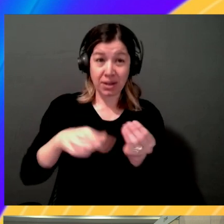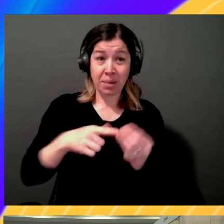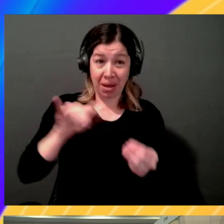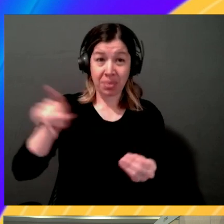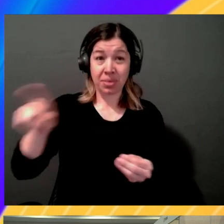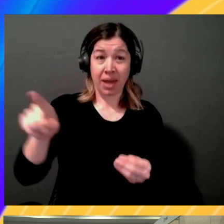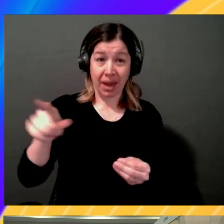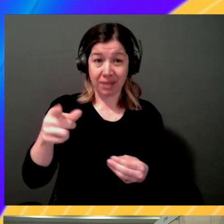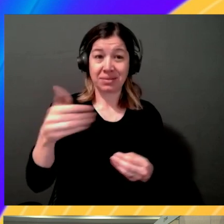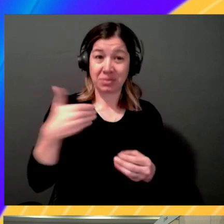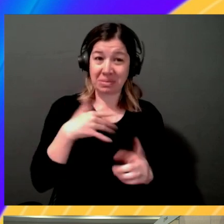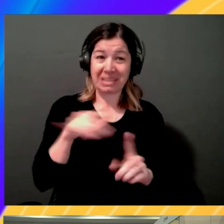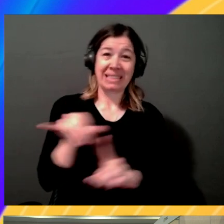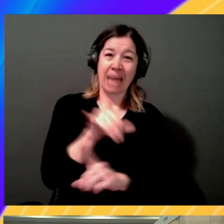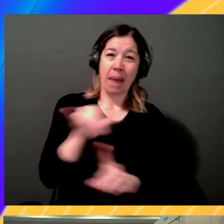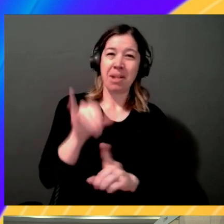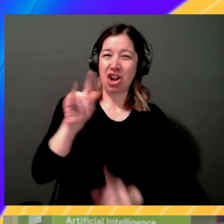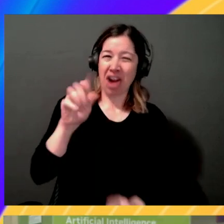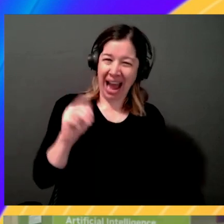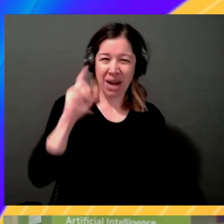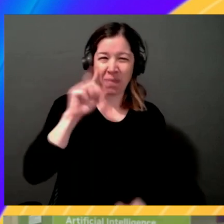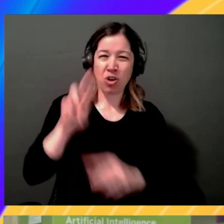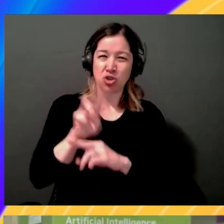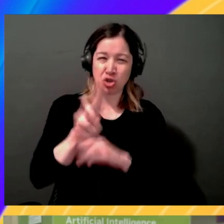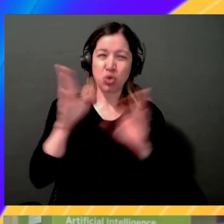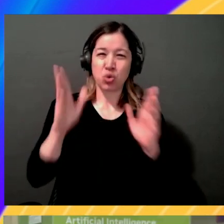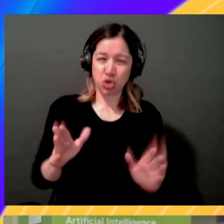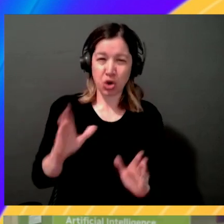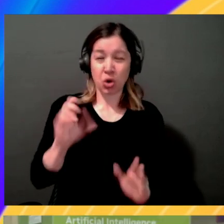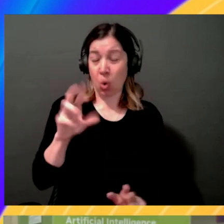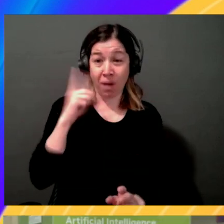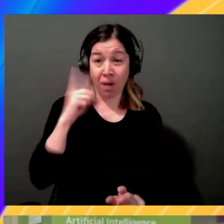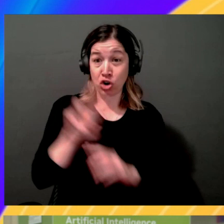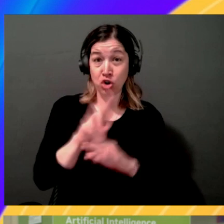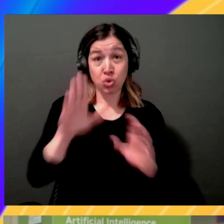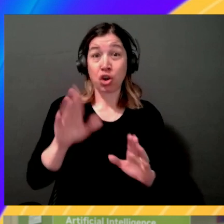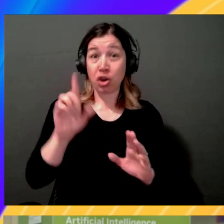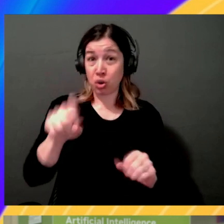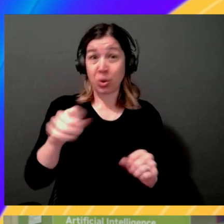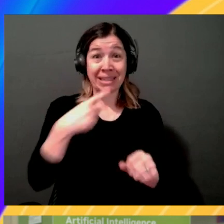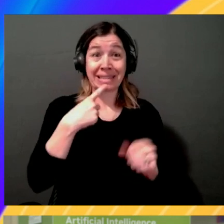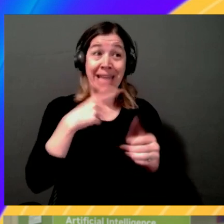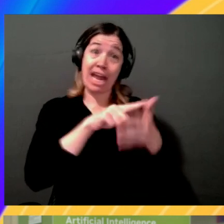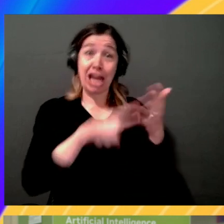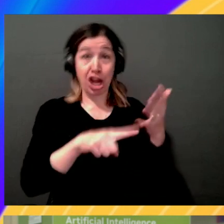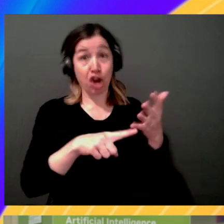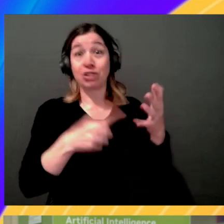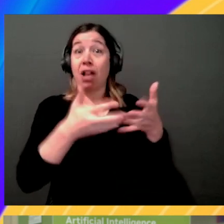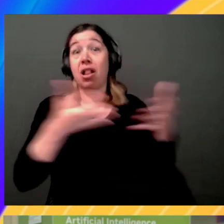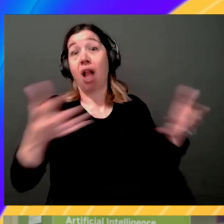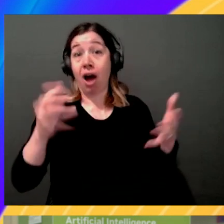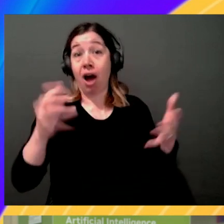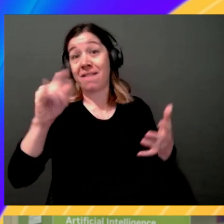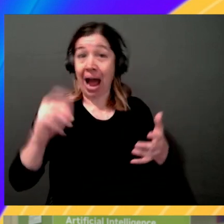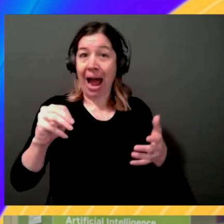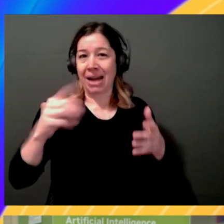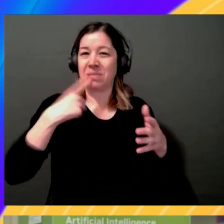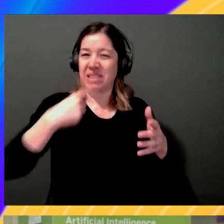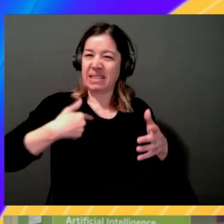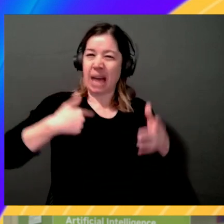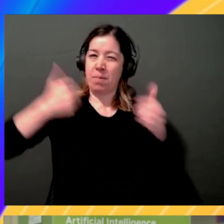for a user, or you could give, for a given user, you could say, here's a bunch of items, tell me the order in which I should show them. I'm going to choose the AWS